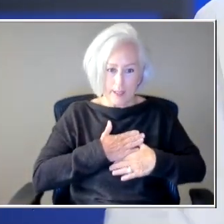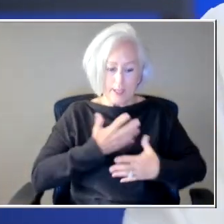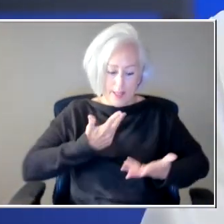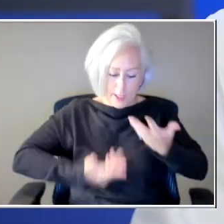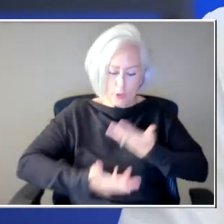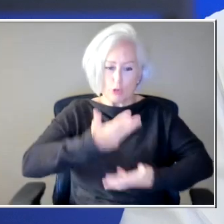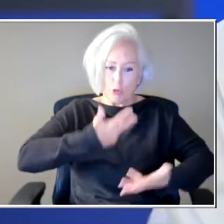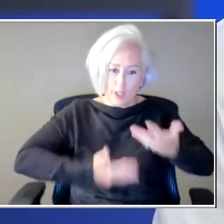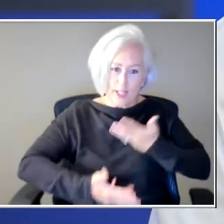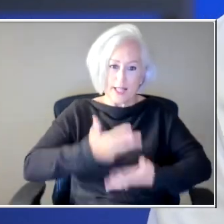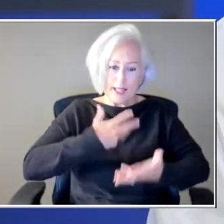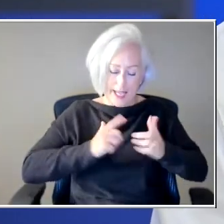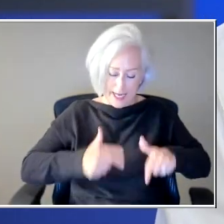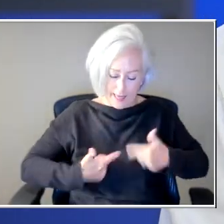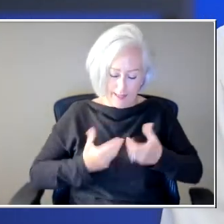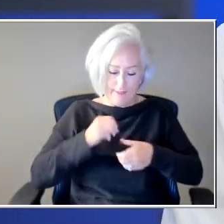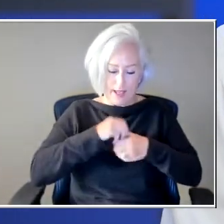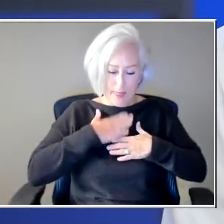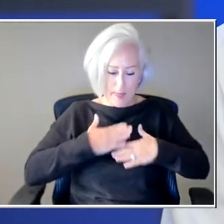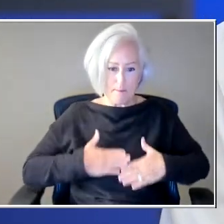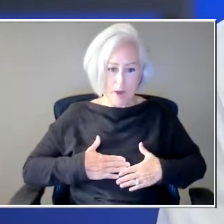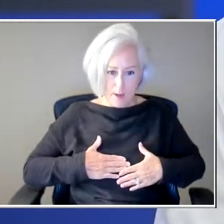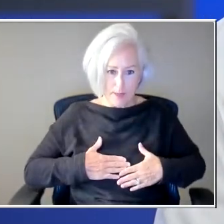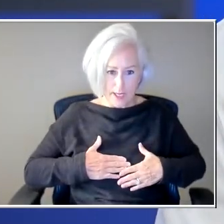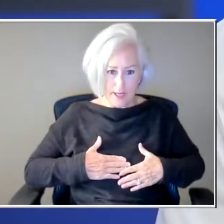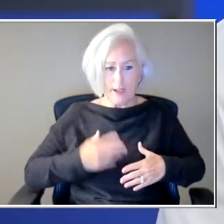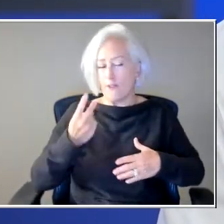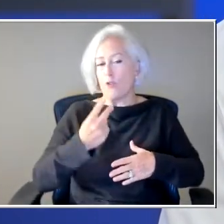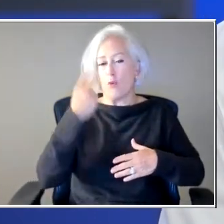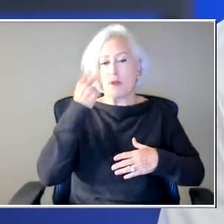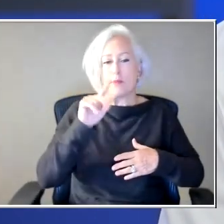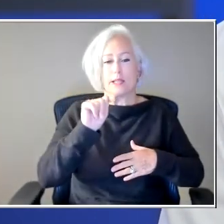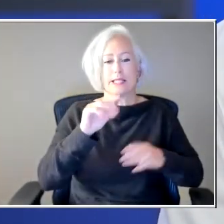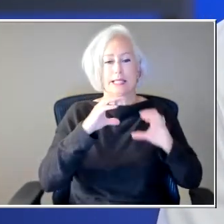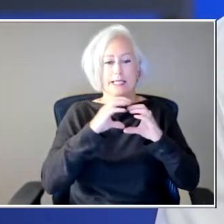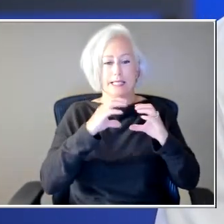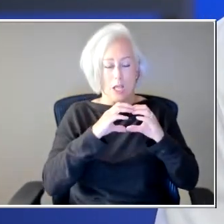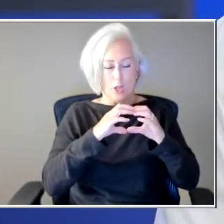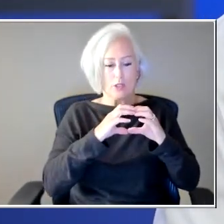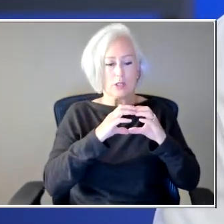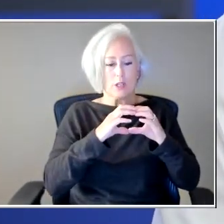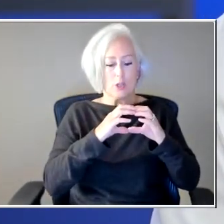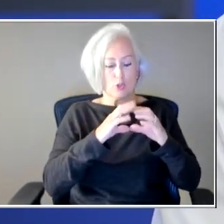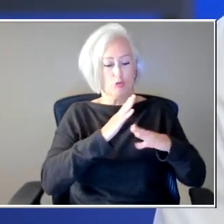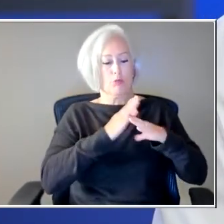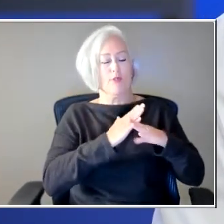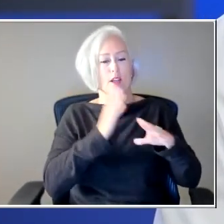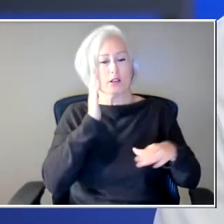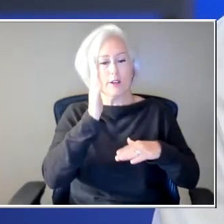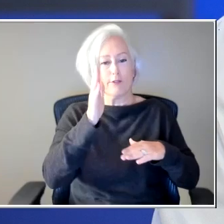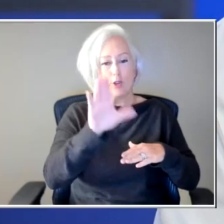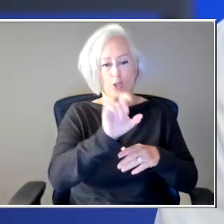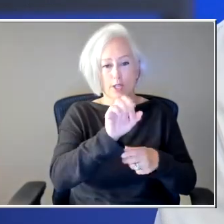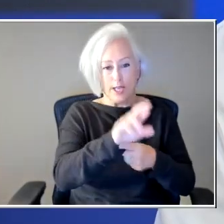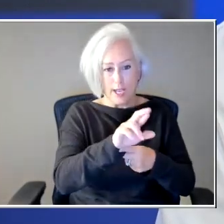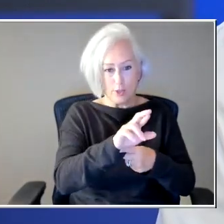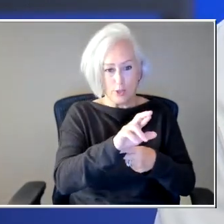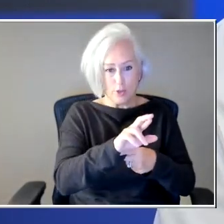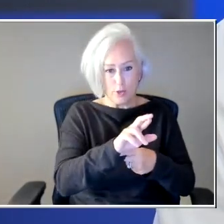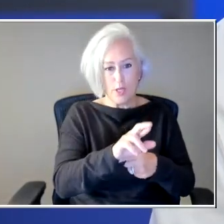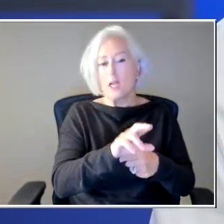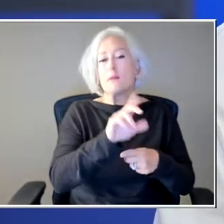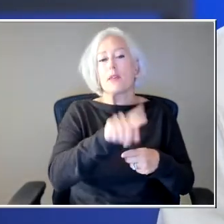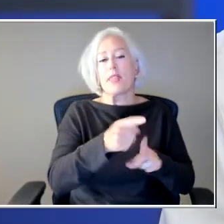body, memory T cells, which can prevent future cancer by by getting rid of the cells before they turn